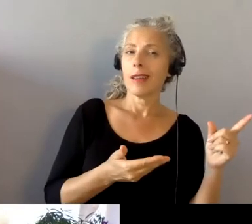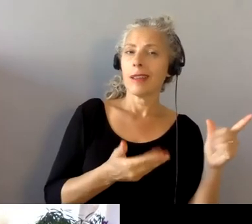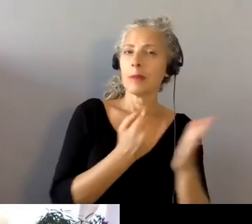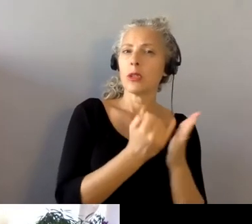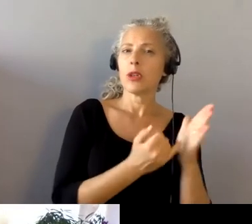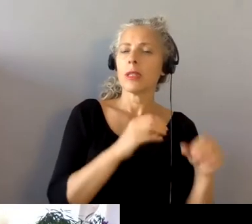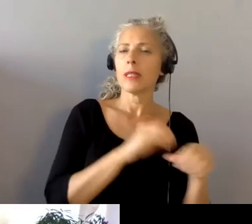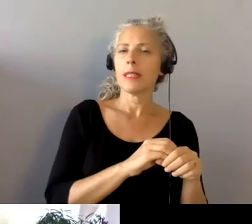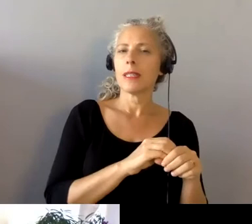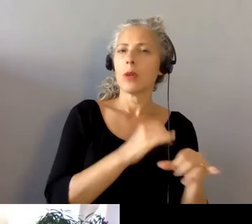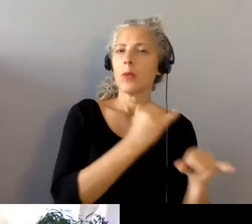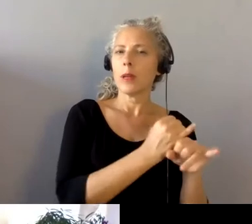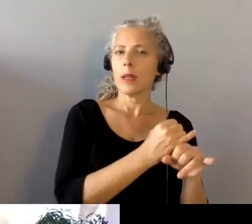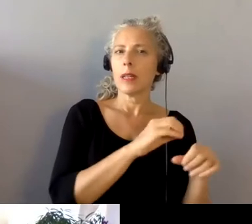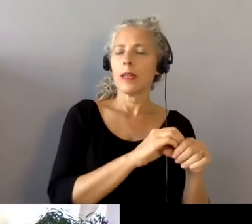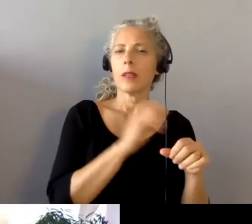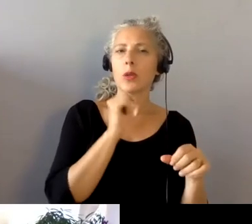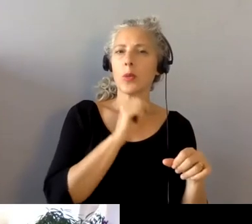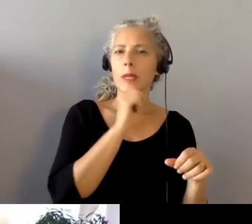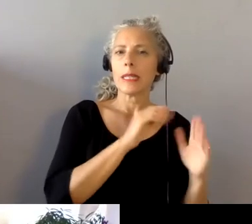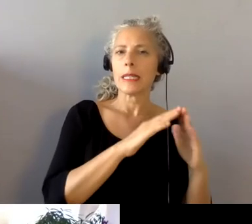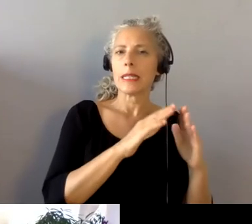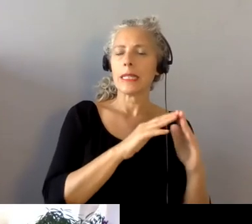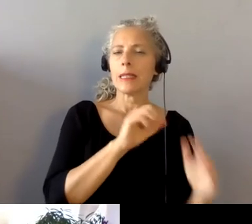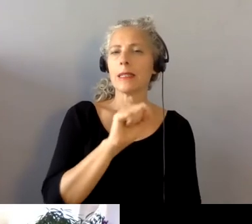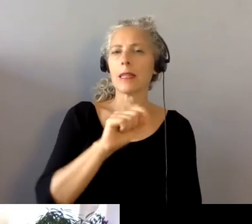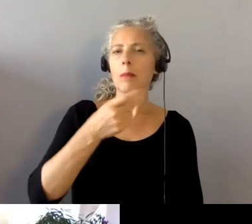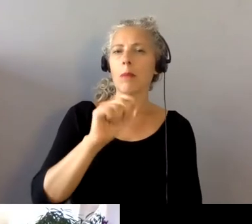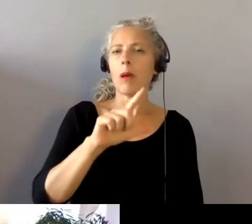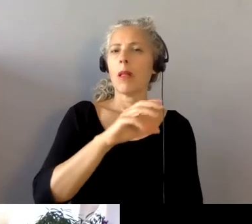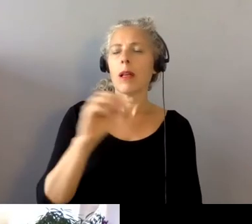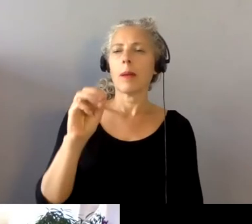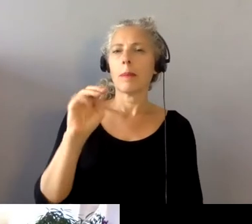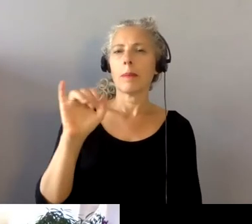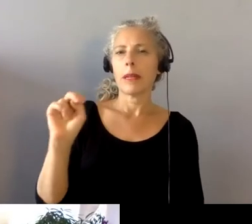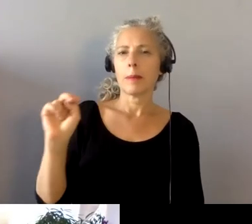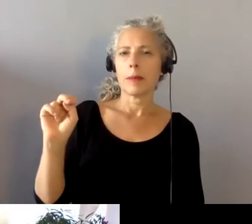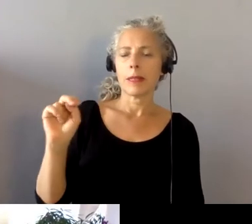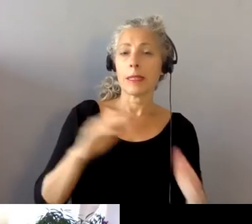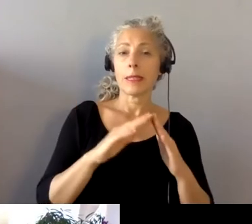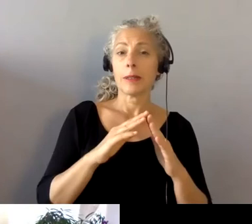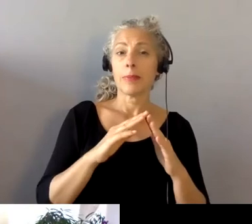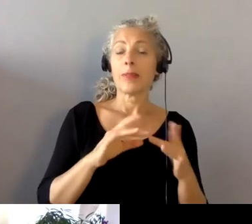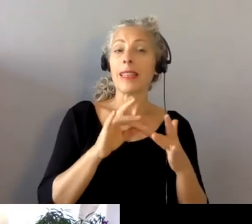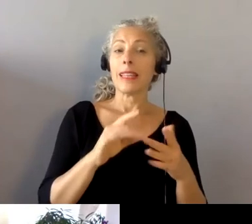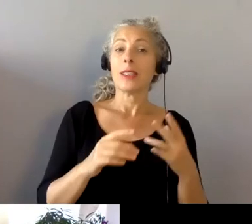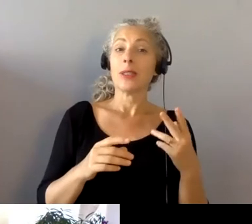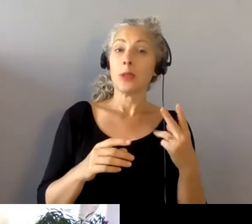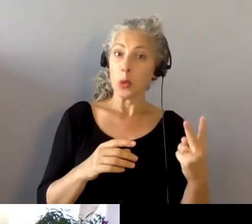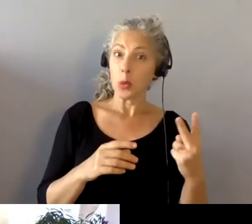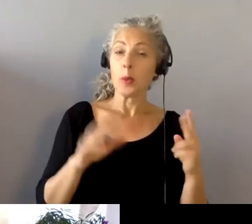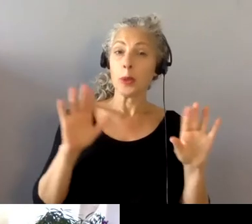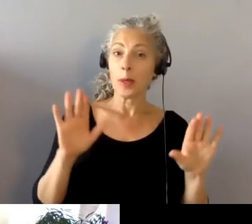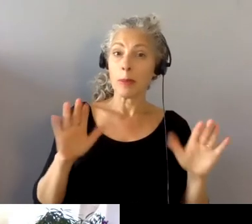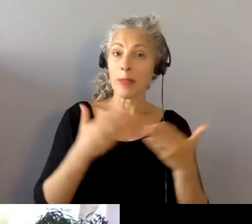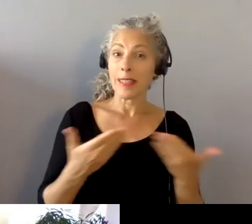artist in residence in the Twin Cities, so St. Paul and Minneapolis. And this led to two incredible things,